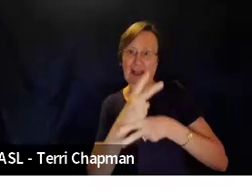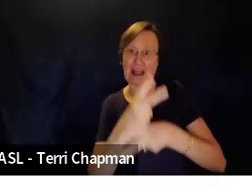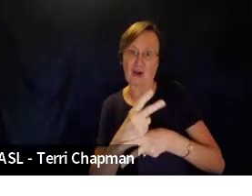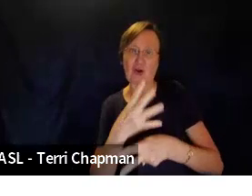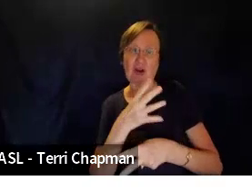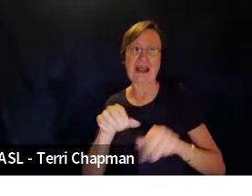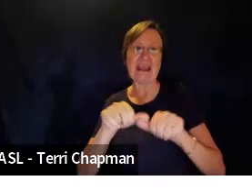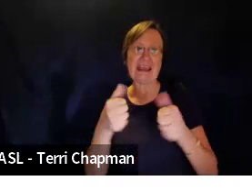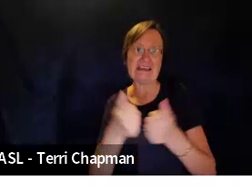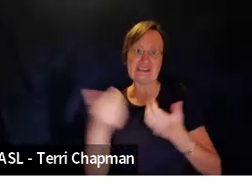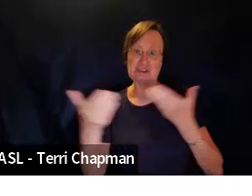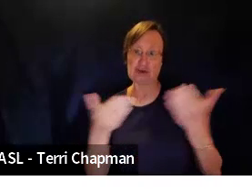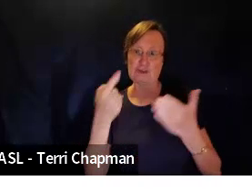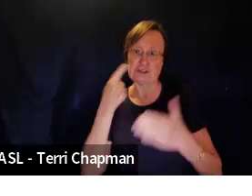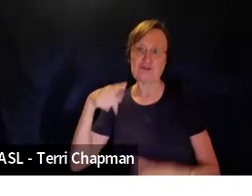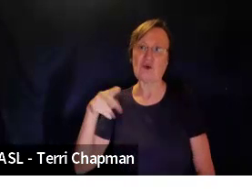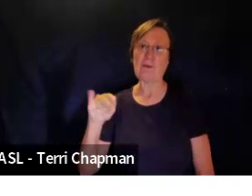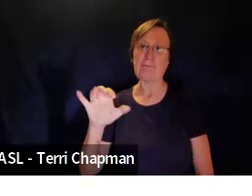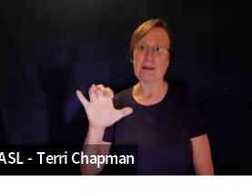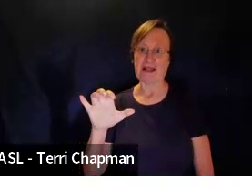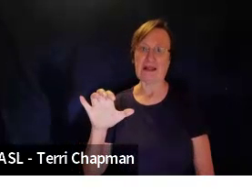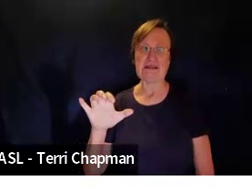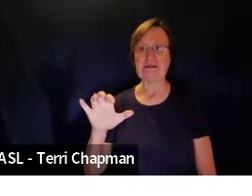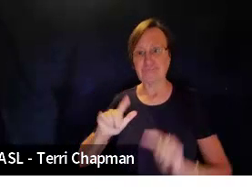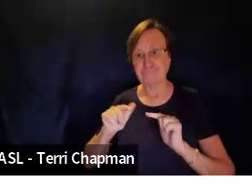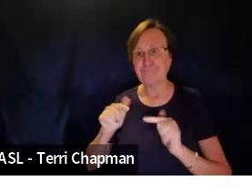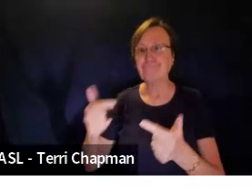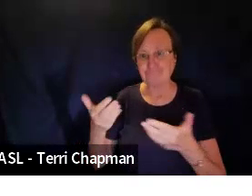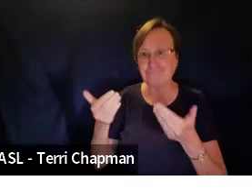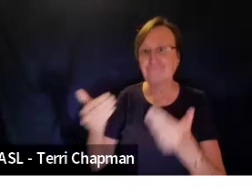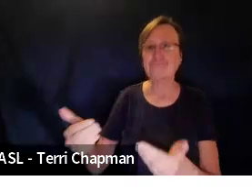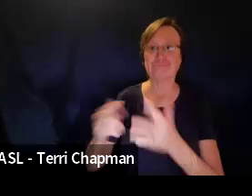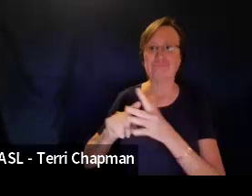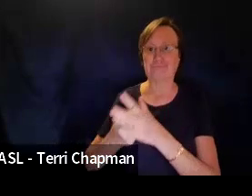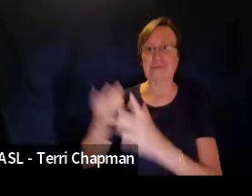Public. Director Fontes Rayner, you may begin.